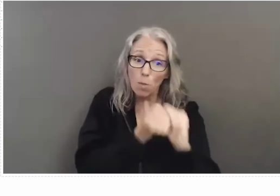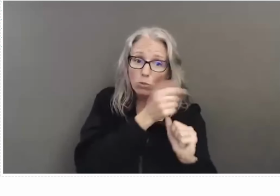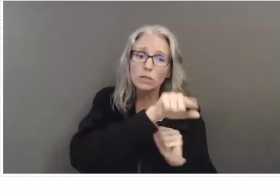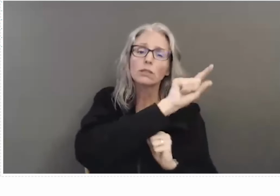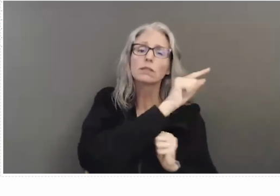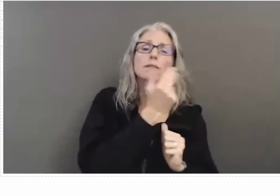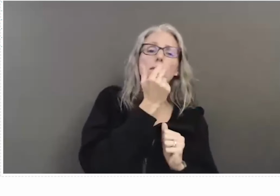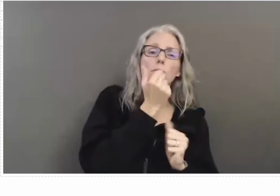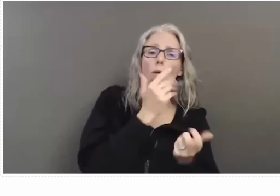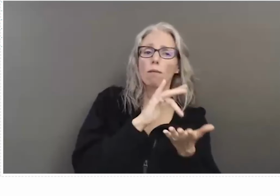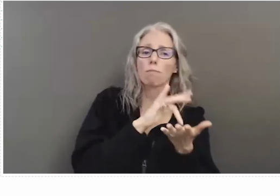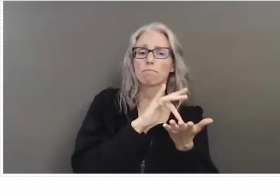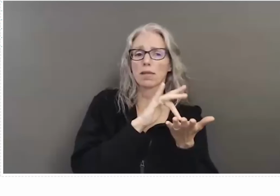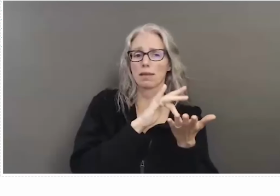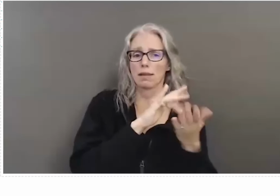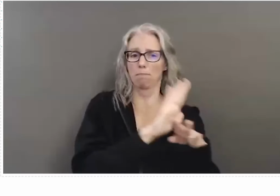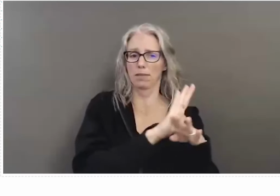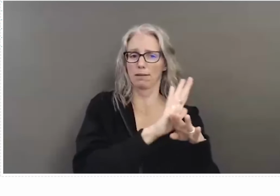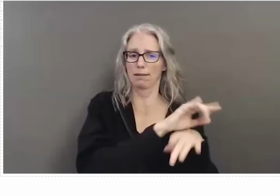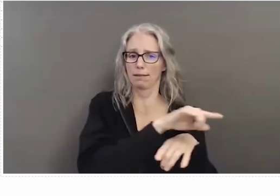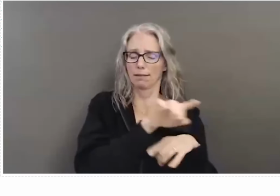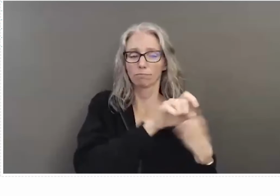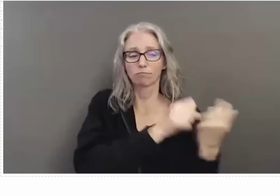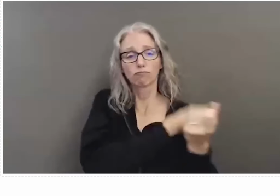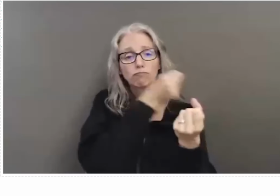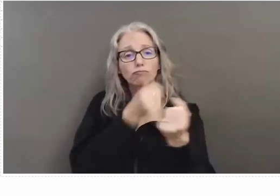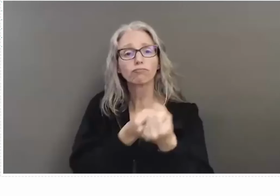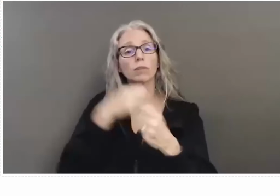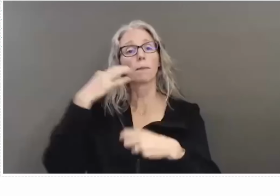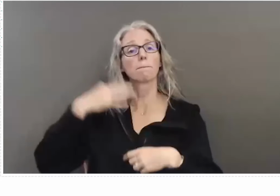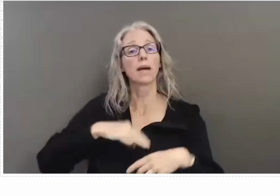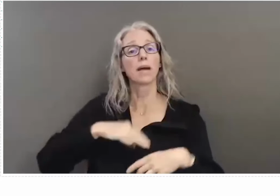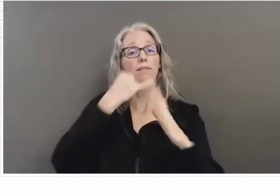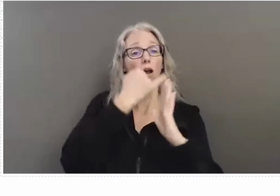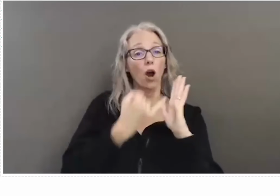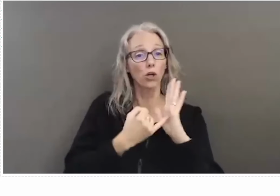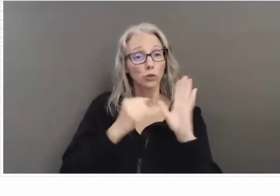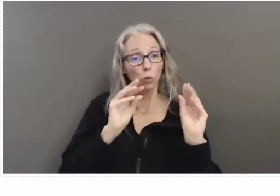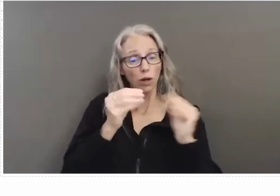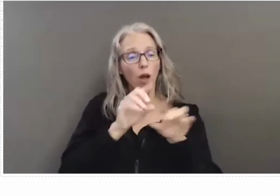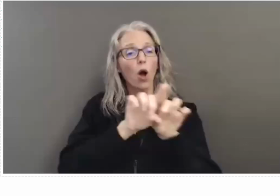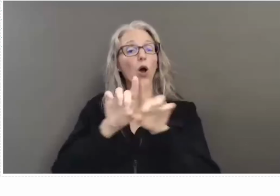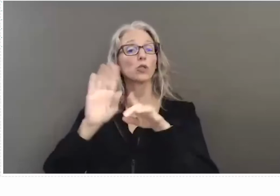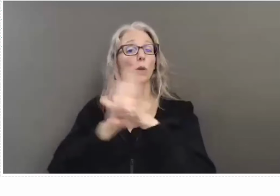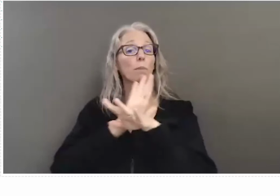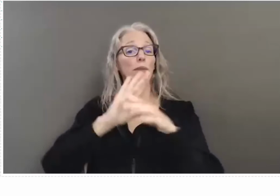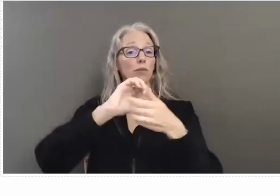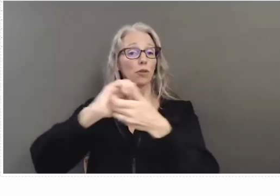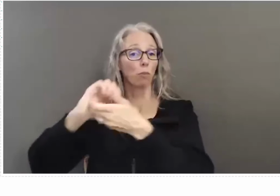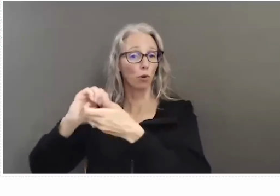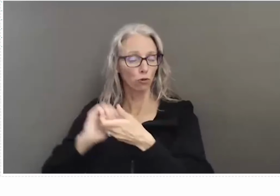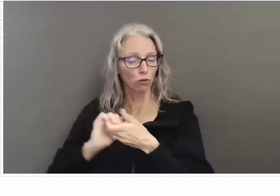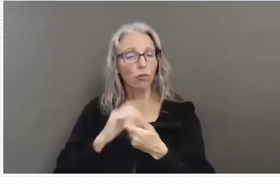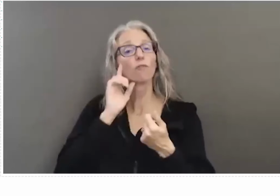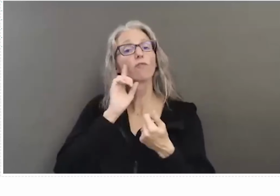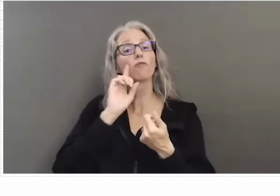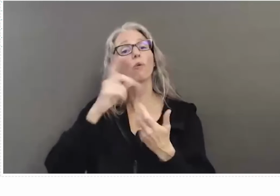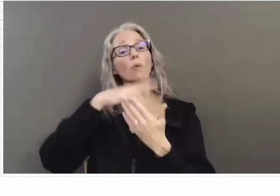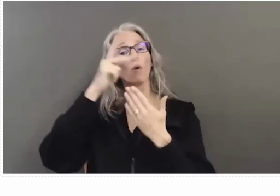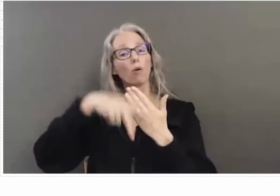businesses. These sponsorships benefit arts organizations and business partners alike, while strengthening programs and engaging